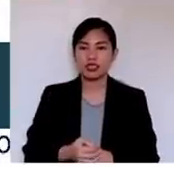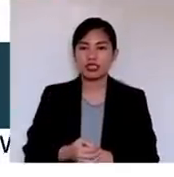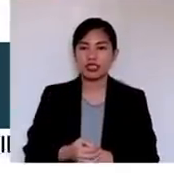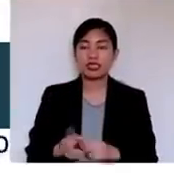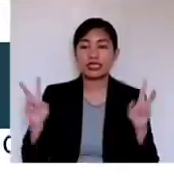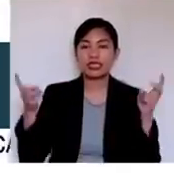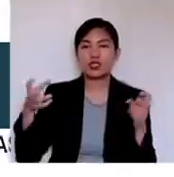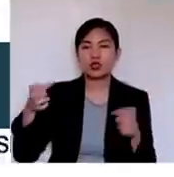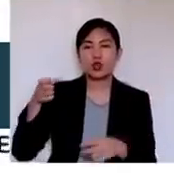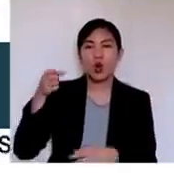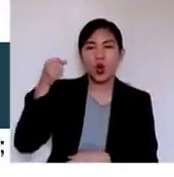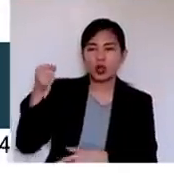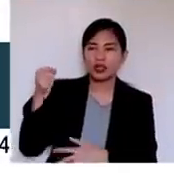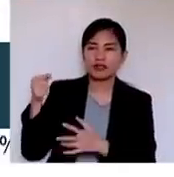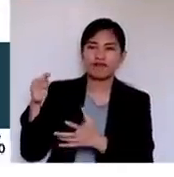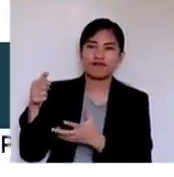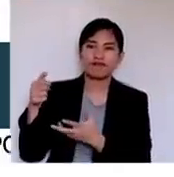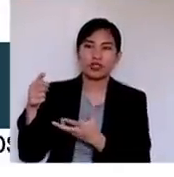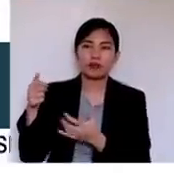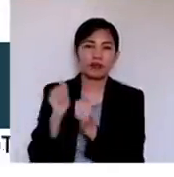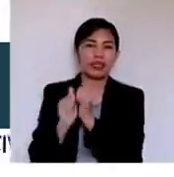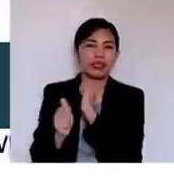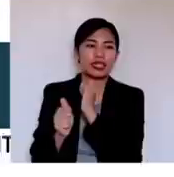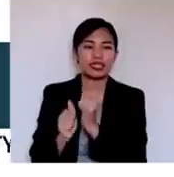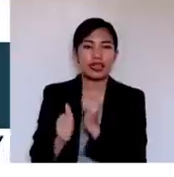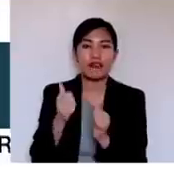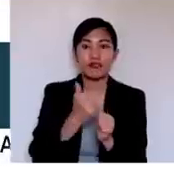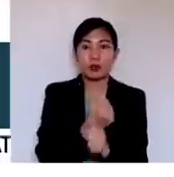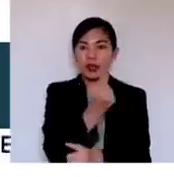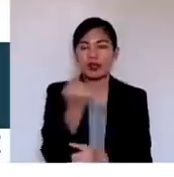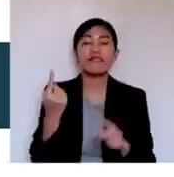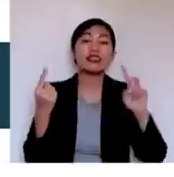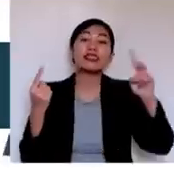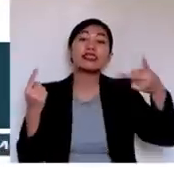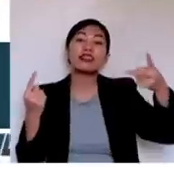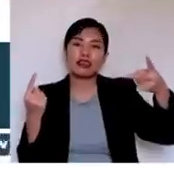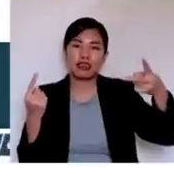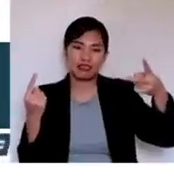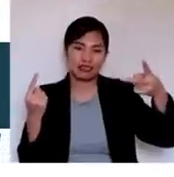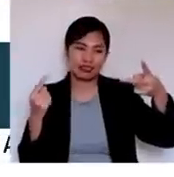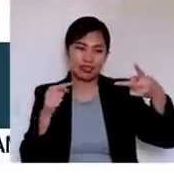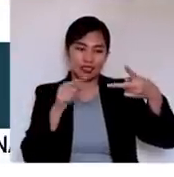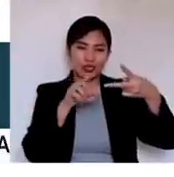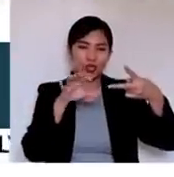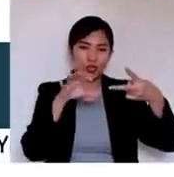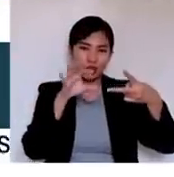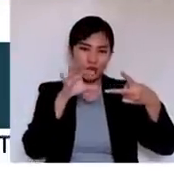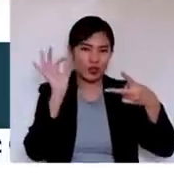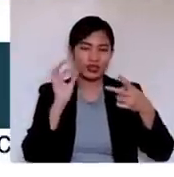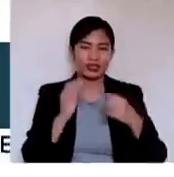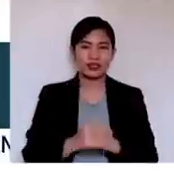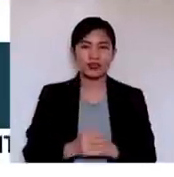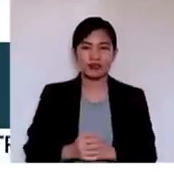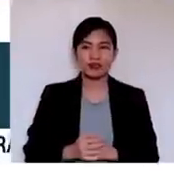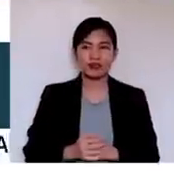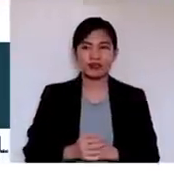is everybody's second choice. Now, if you analyze that statement, there is a lot of truth in that.